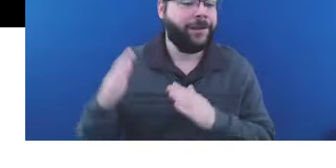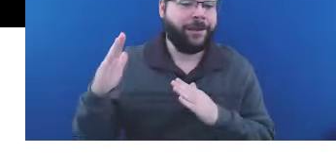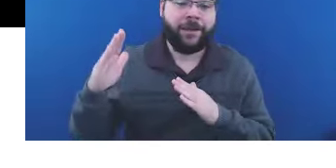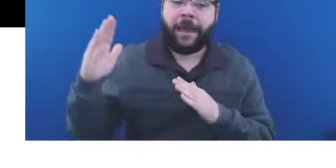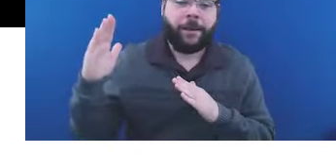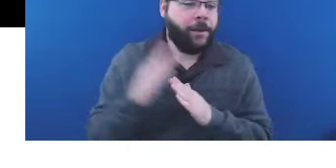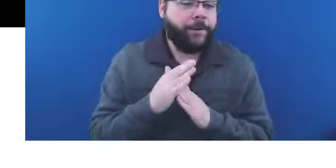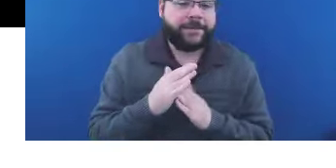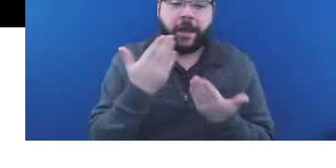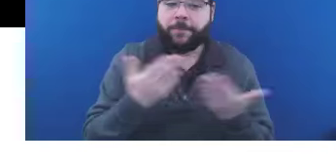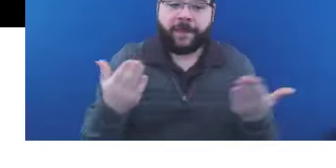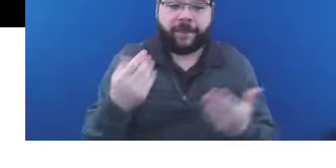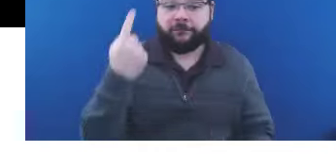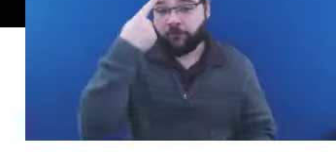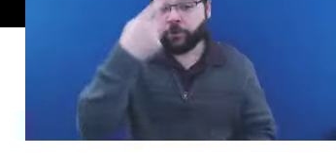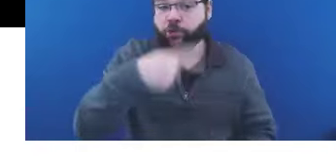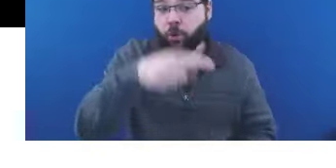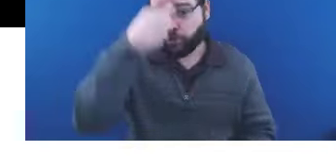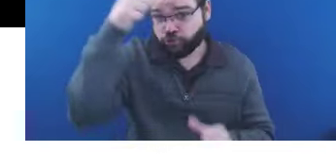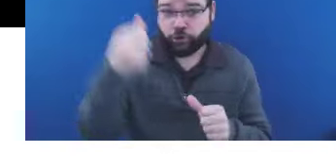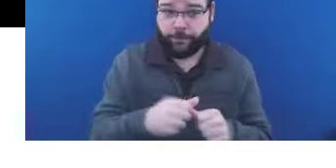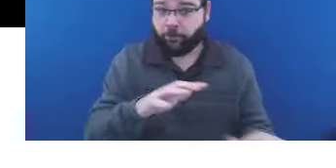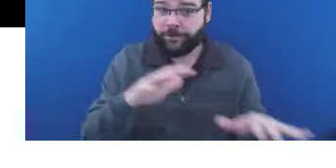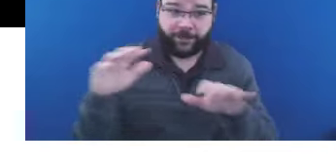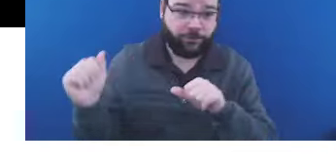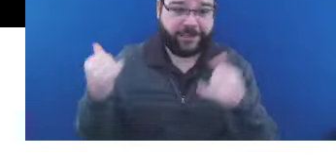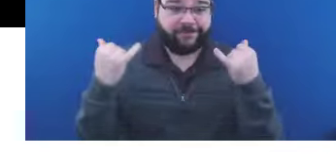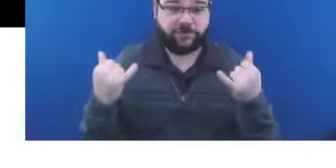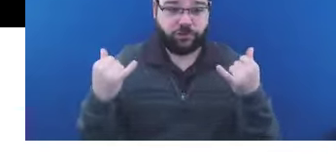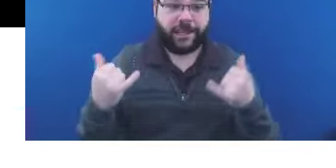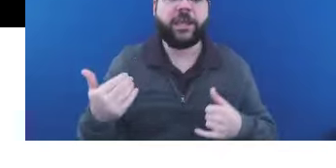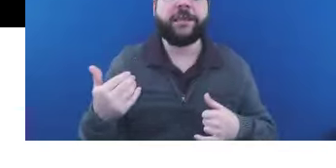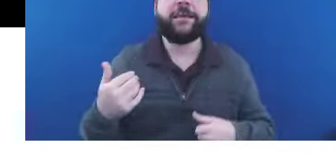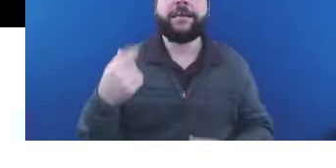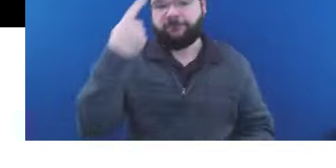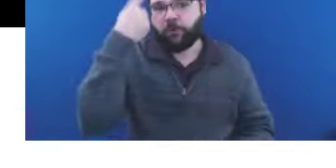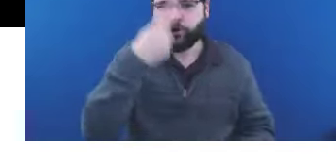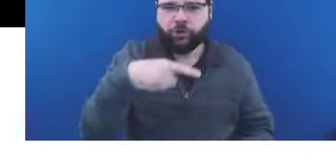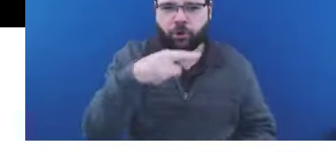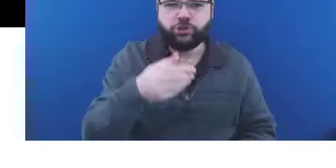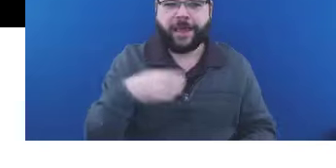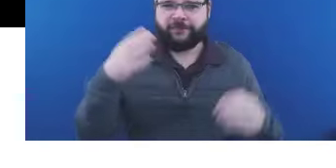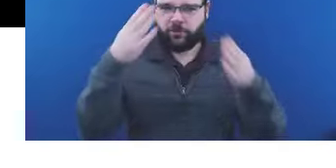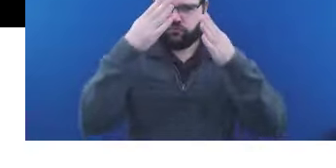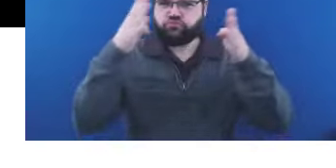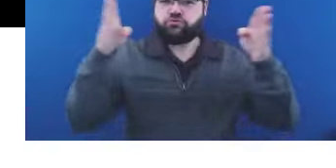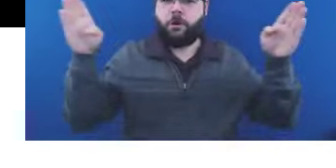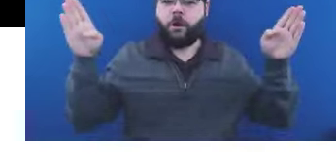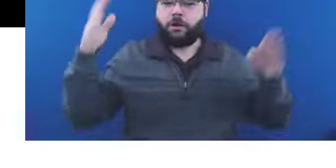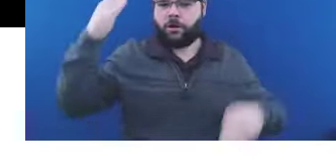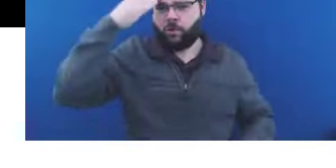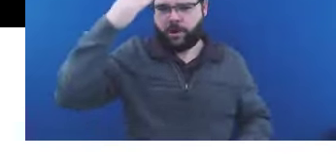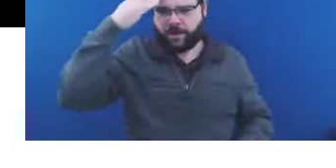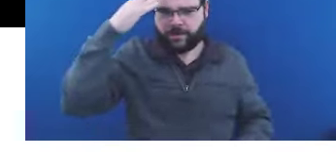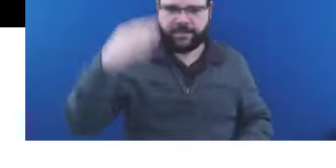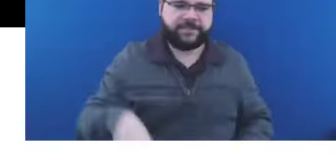takeaway for you guys today is that you have a broader awareness that identification plus